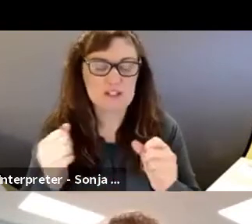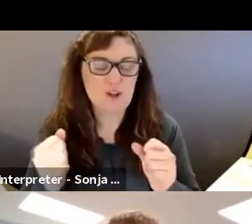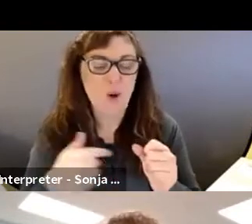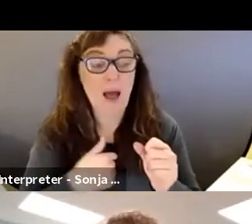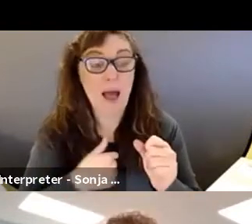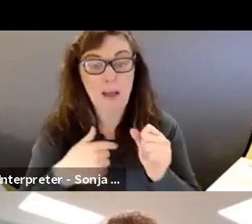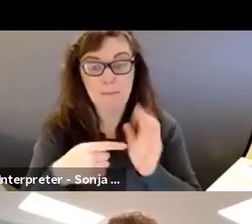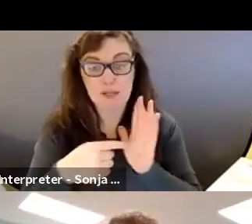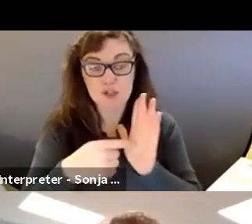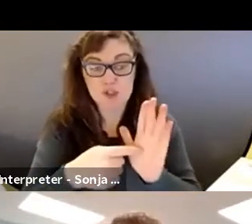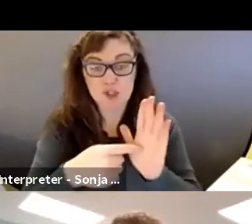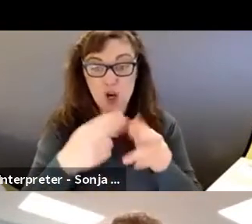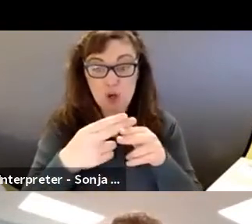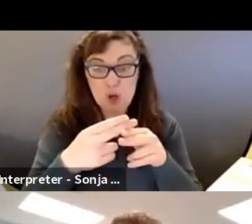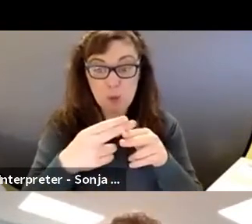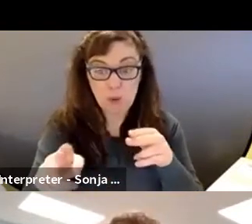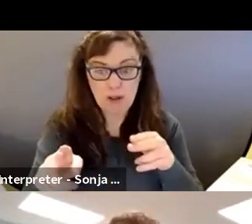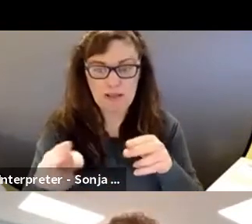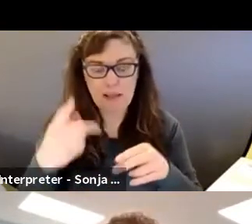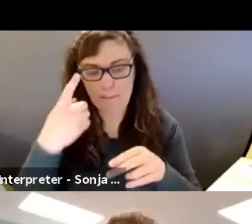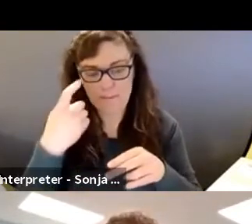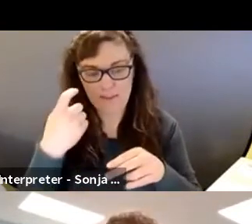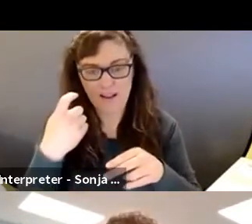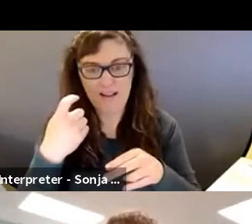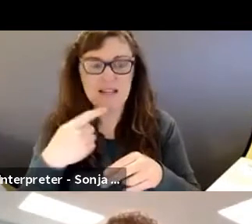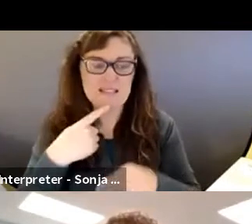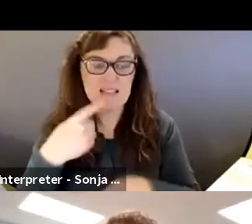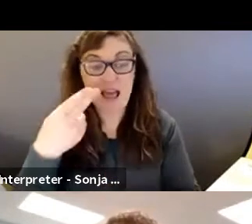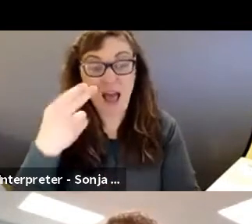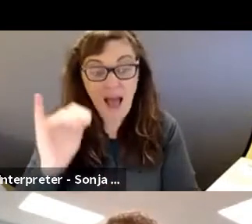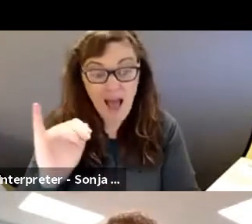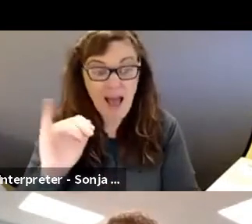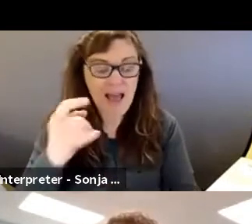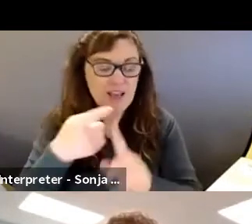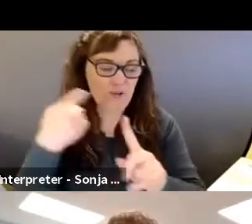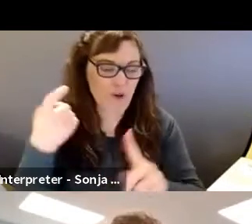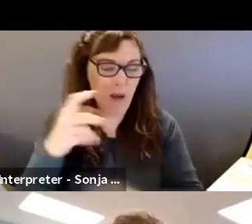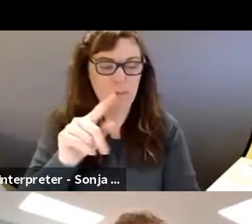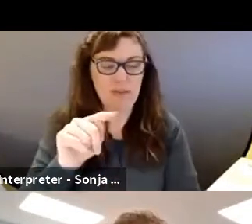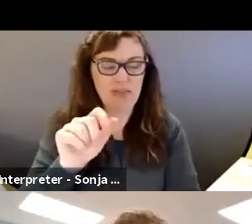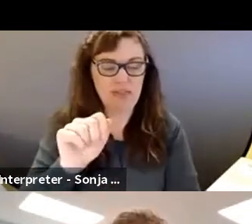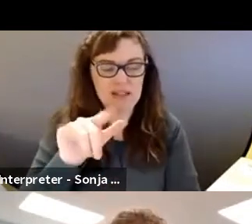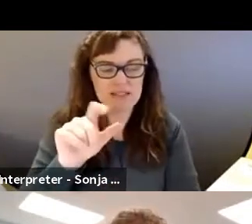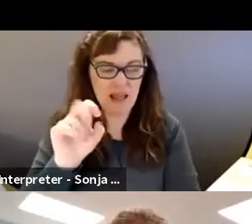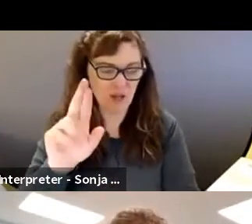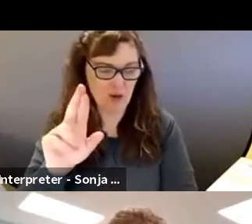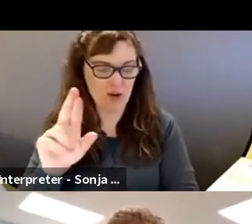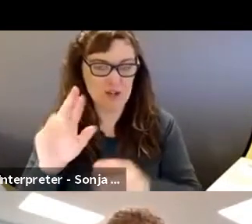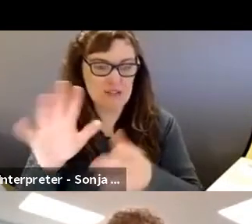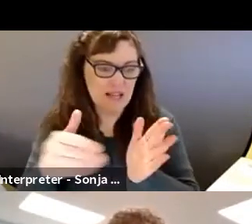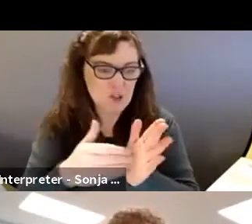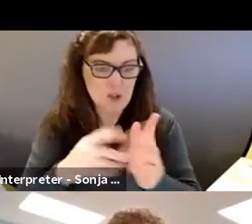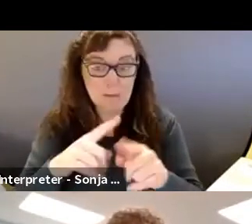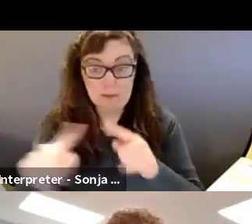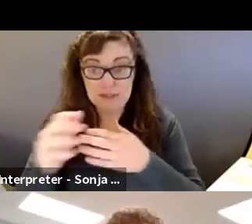quickly because I'm just telling you hi from the Taylor Center. But these sessions are really led